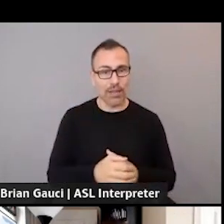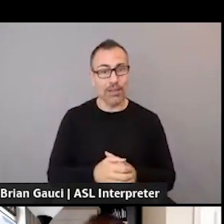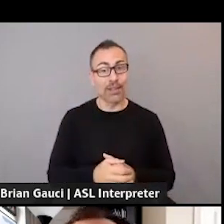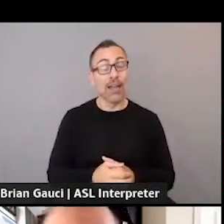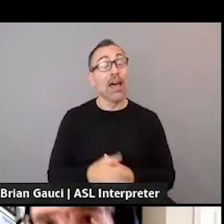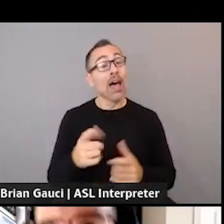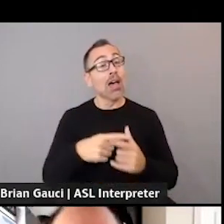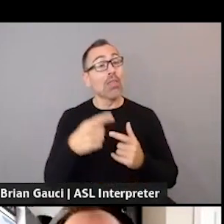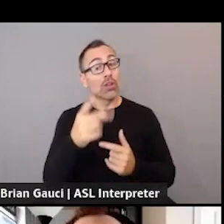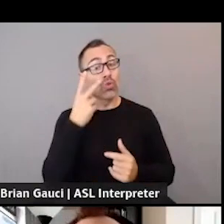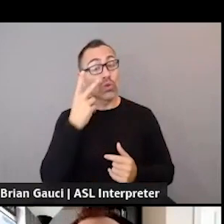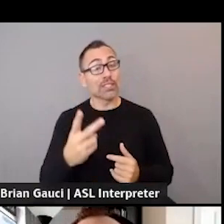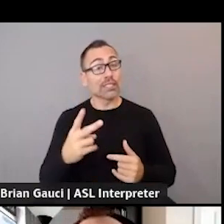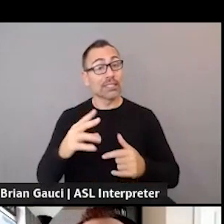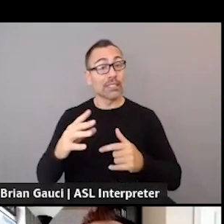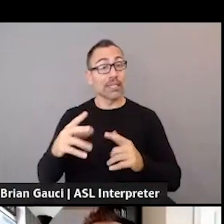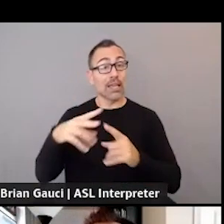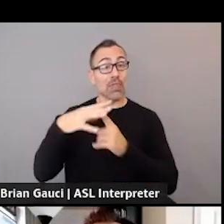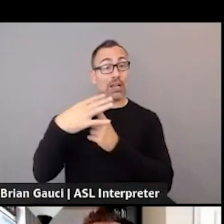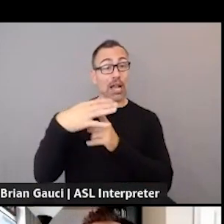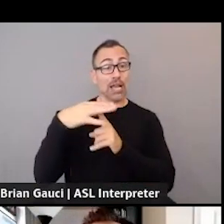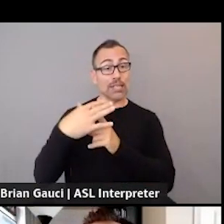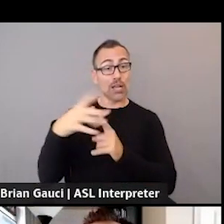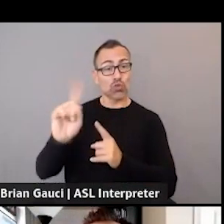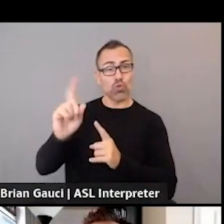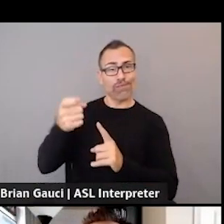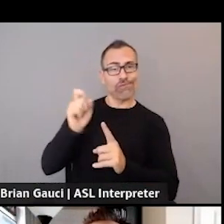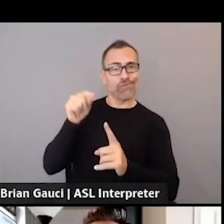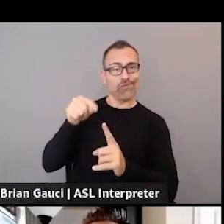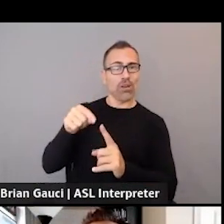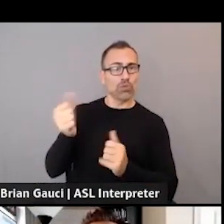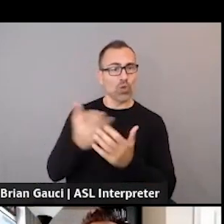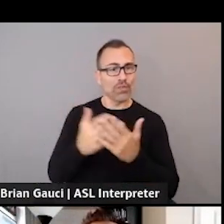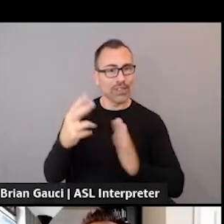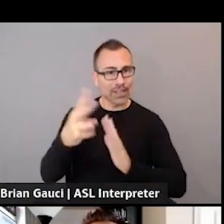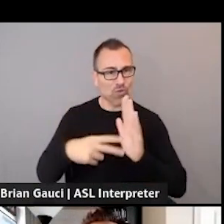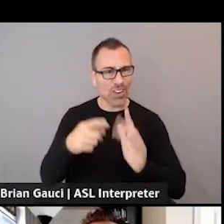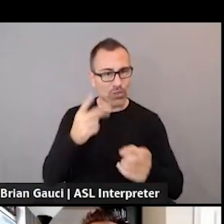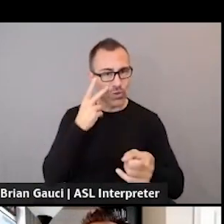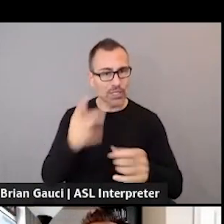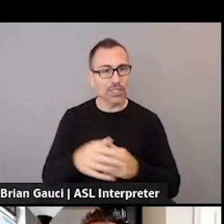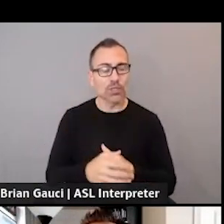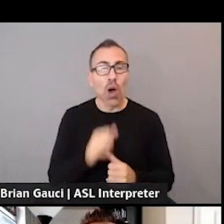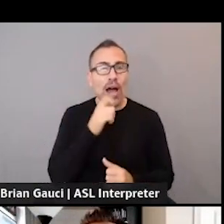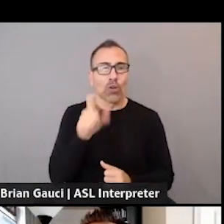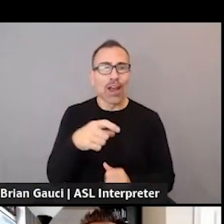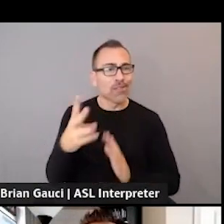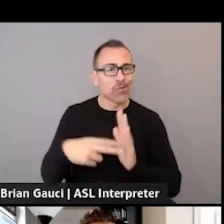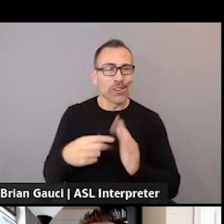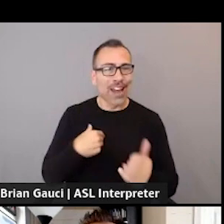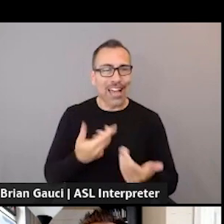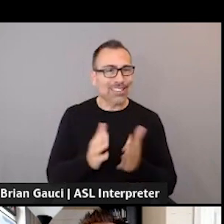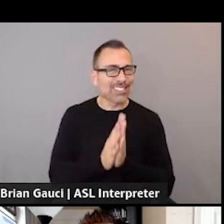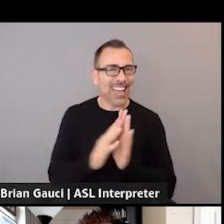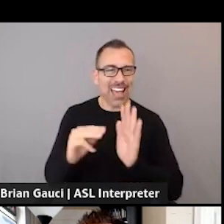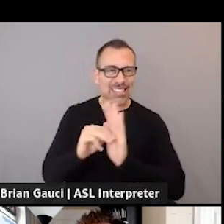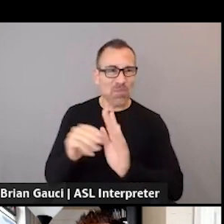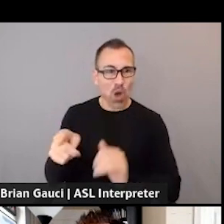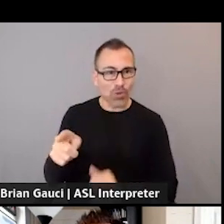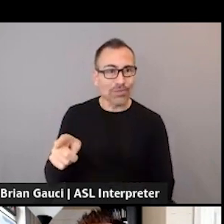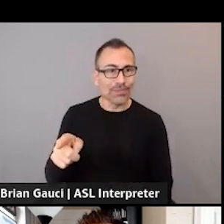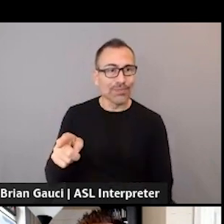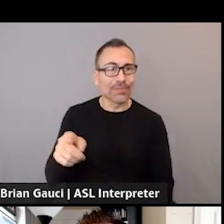all of the stuff that it read in this one thing. So I don't actually have to read all of this. I can just ask the model. And here I've now connected